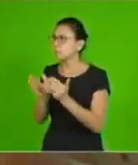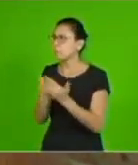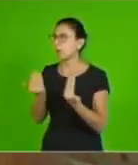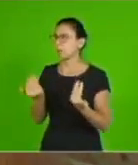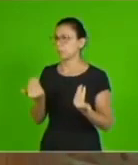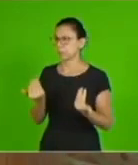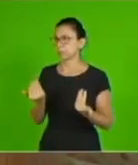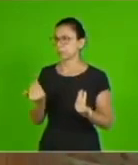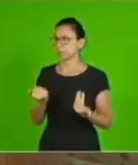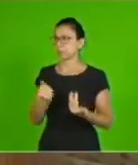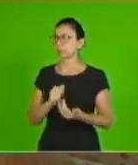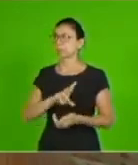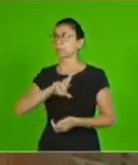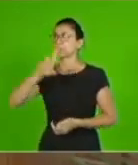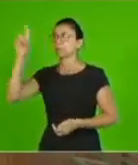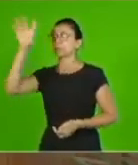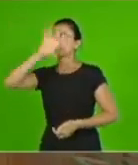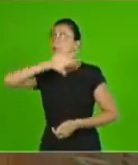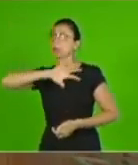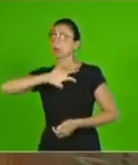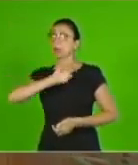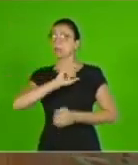uniforms.